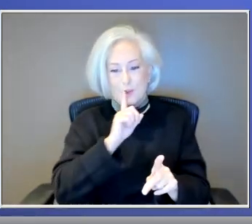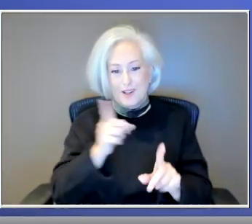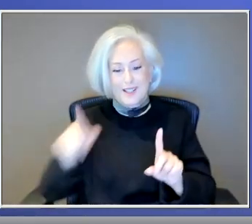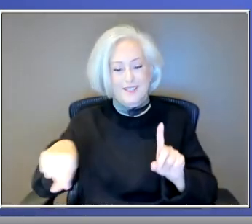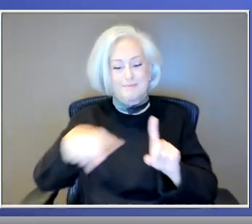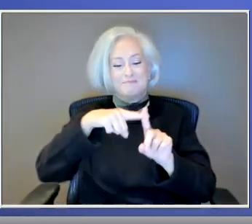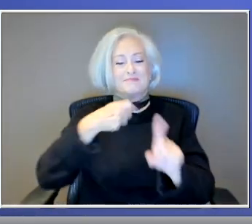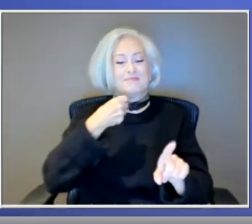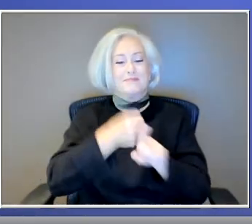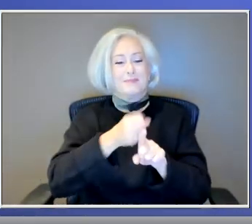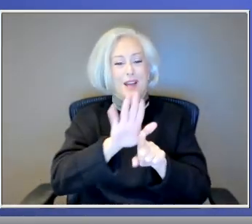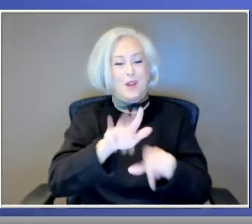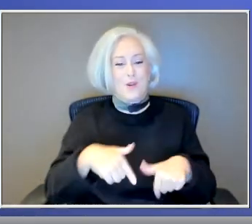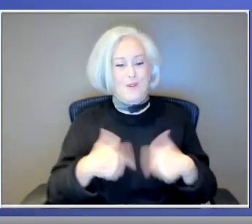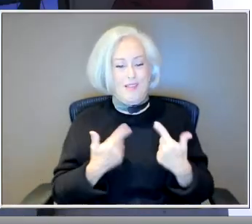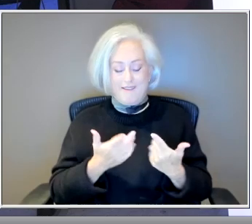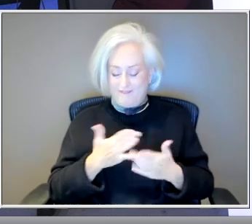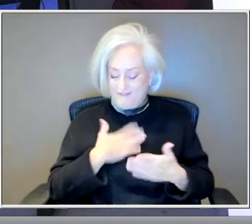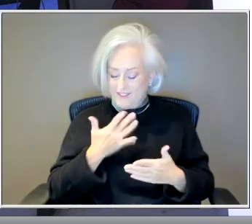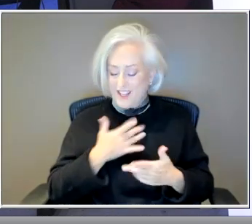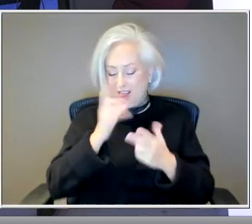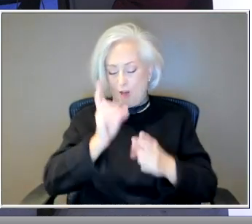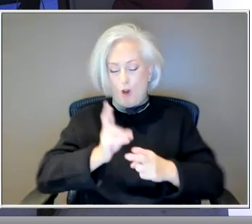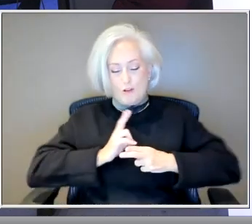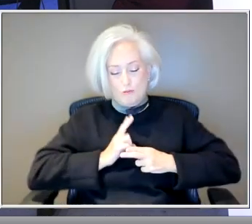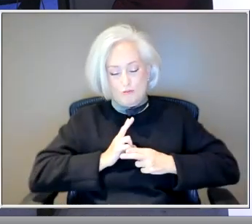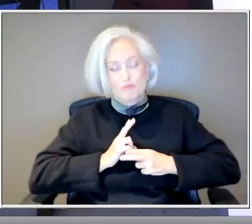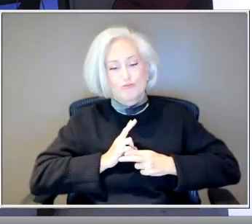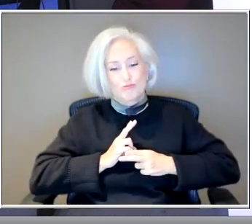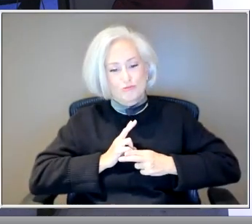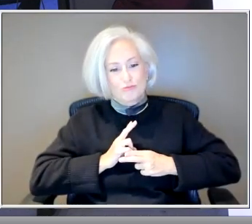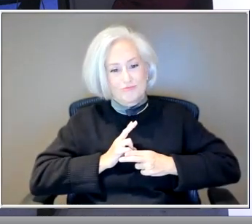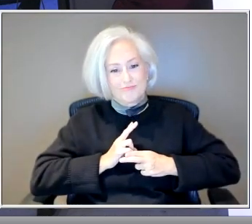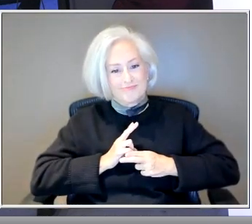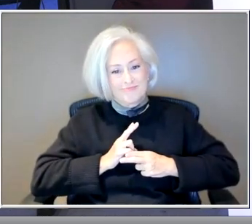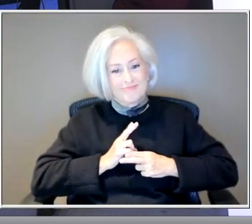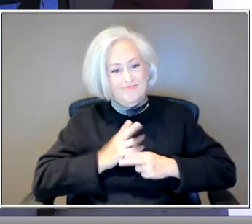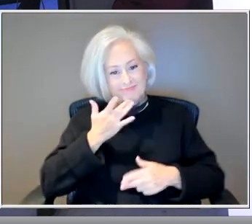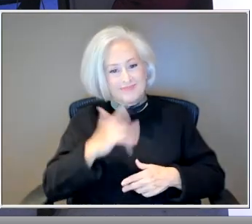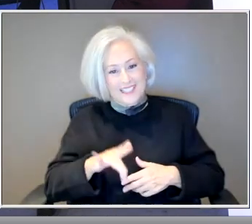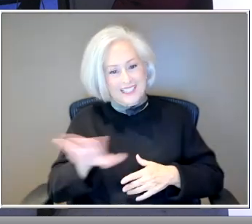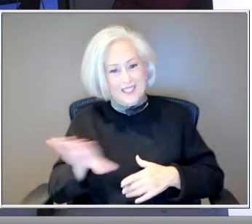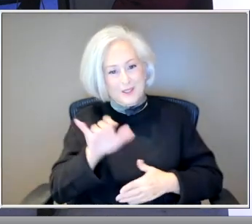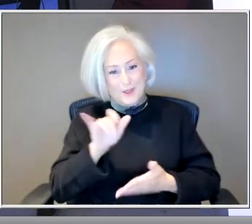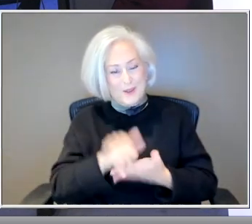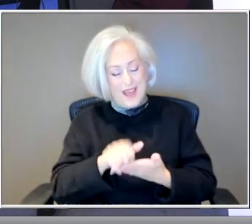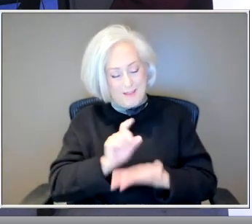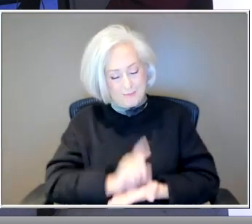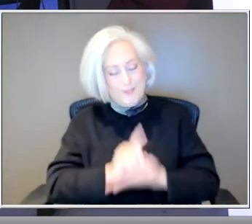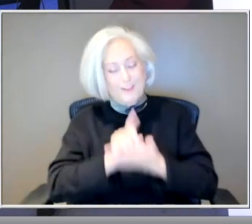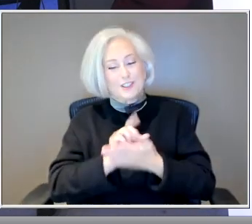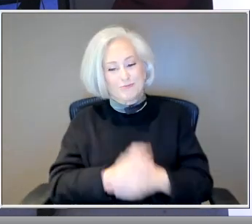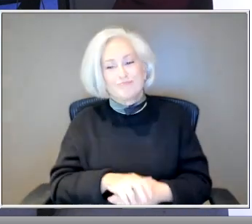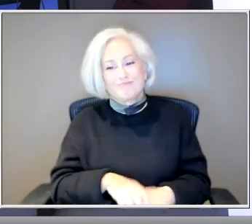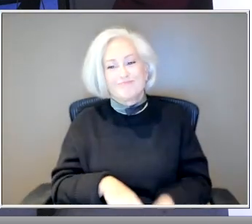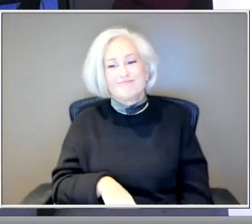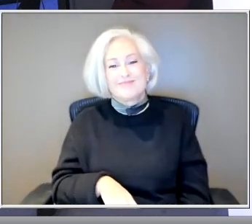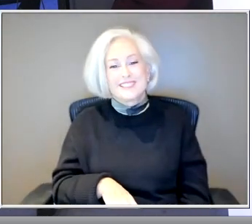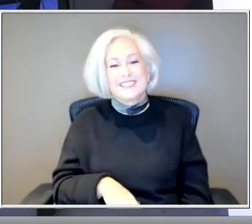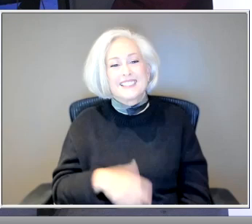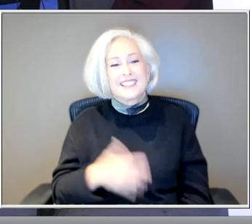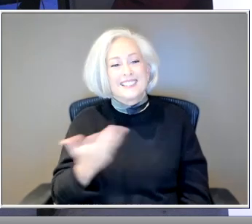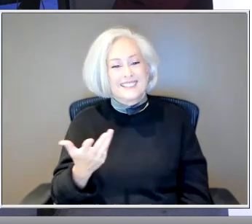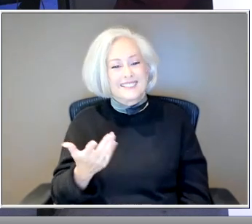honor, and I certainly think of it as a privilege that we get to do that. And I'm so happy that it's made such a